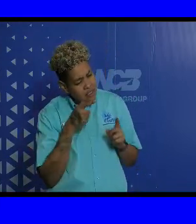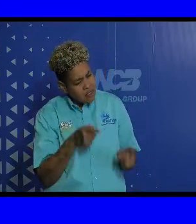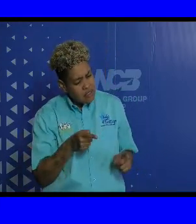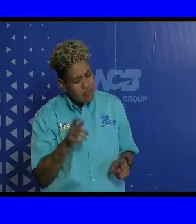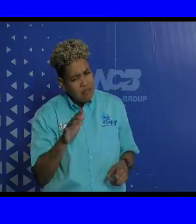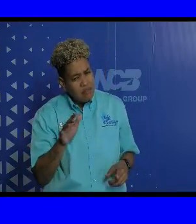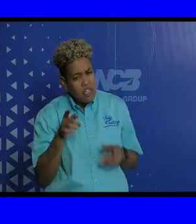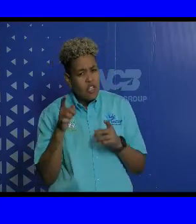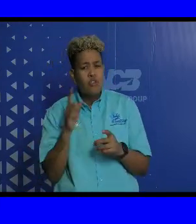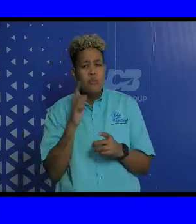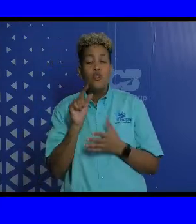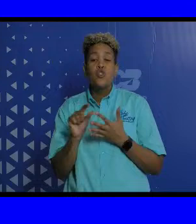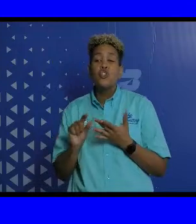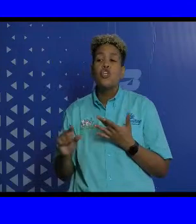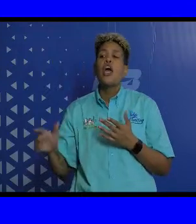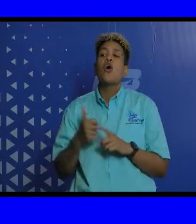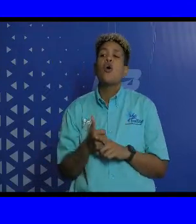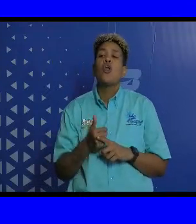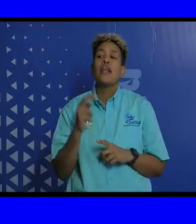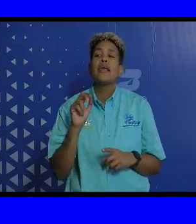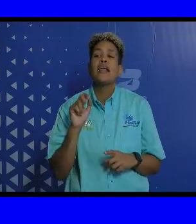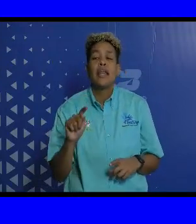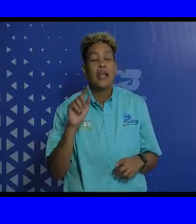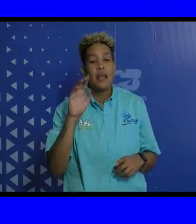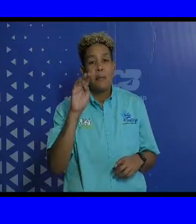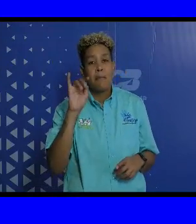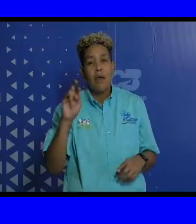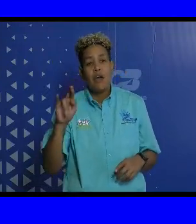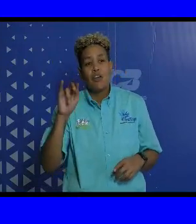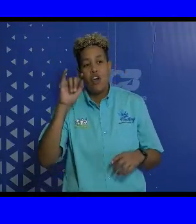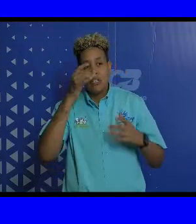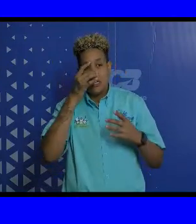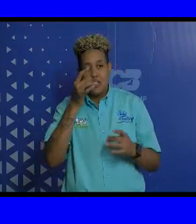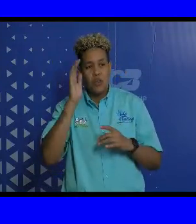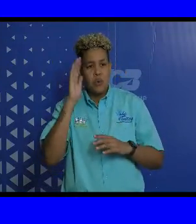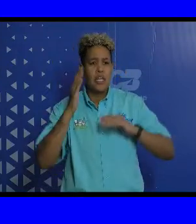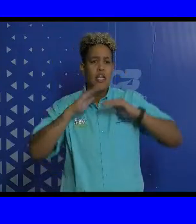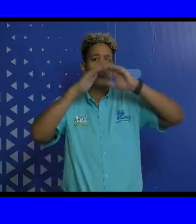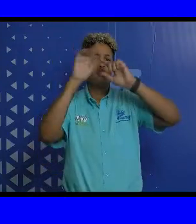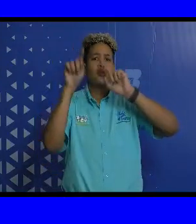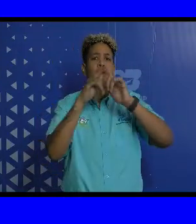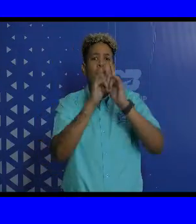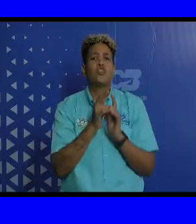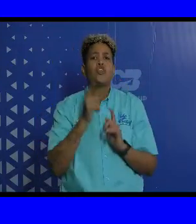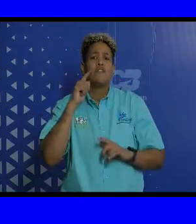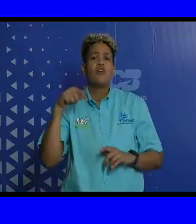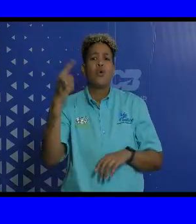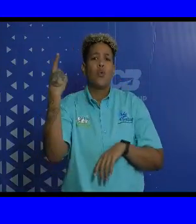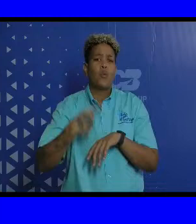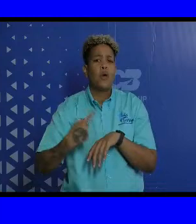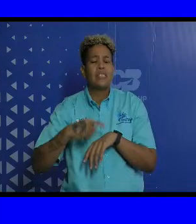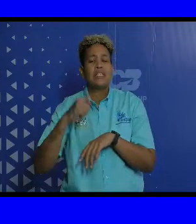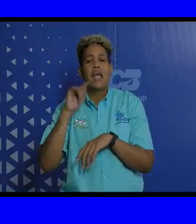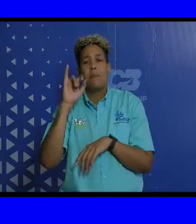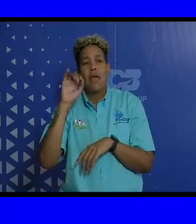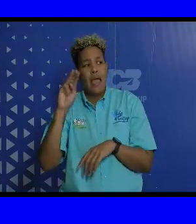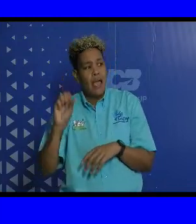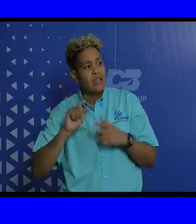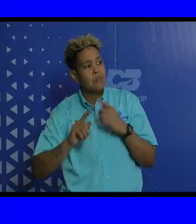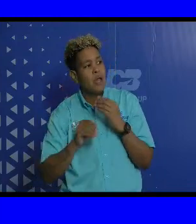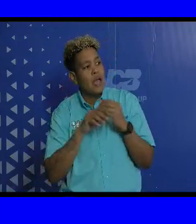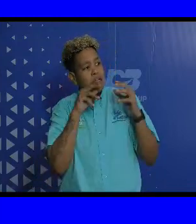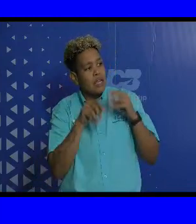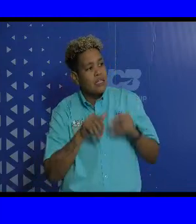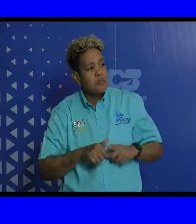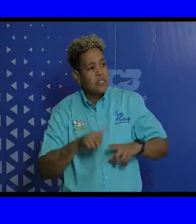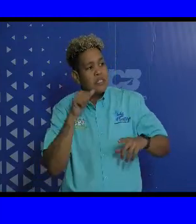that's attributable to shareholders, so net of minority interest, would increase when you adjust it for those one-time items and the expenses